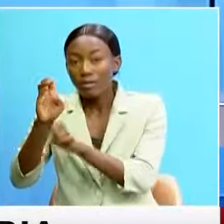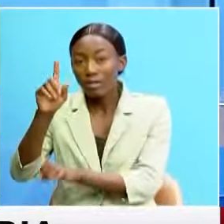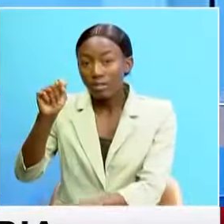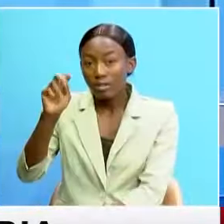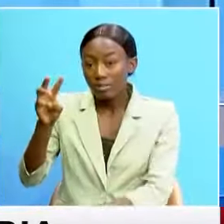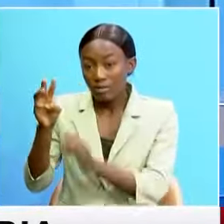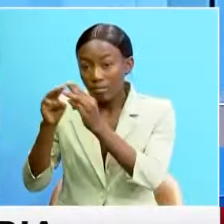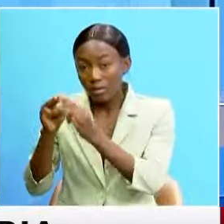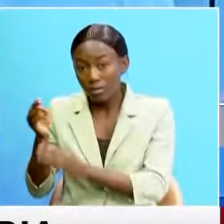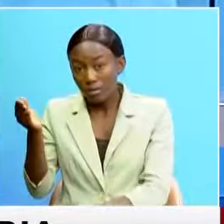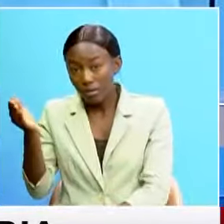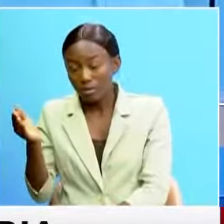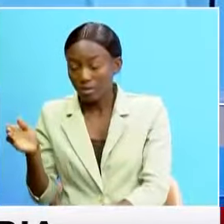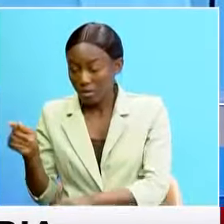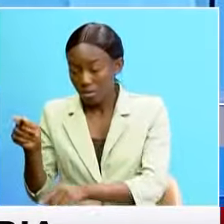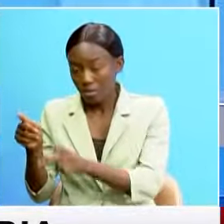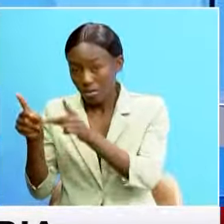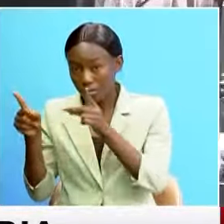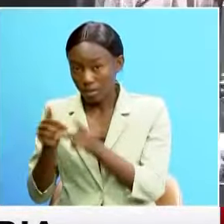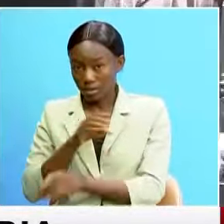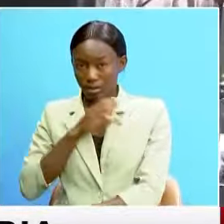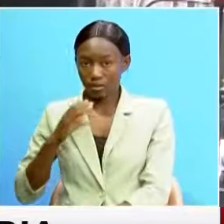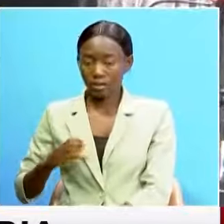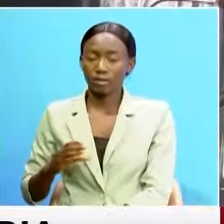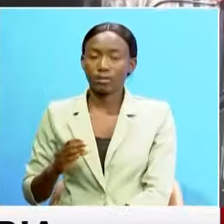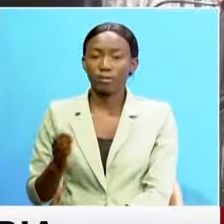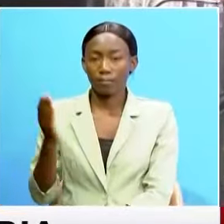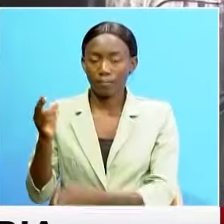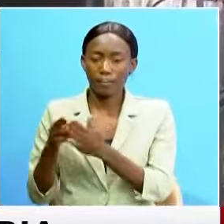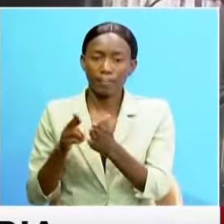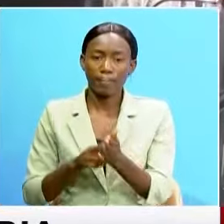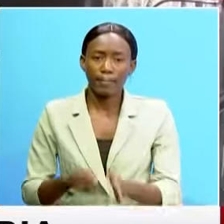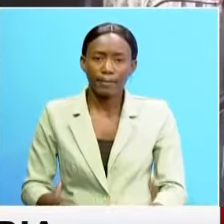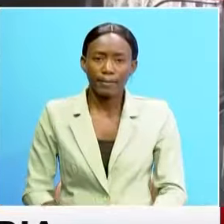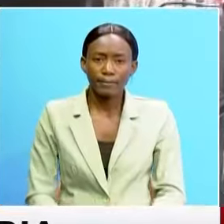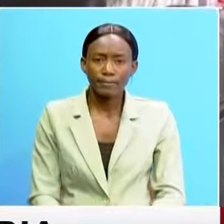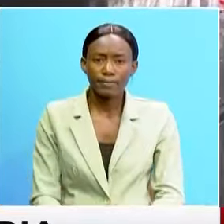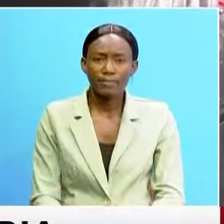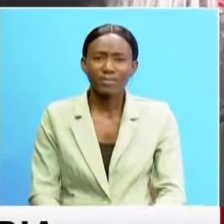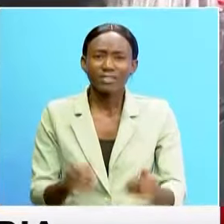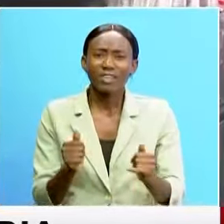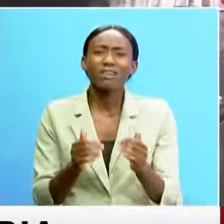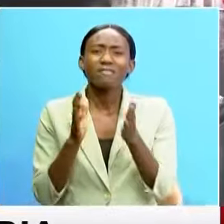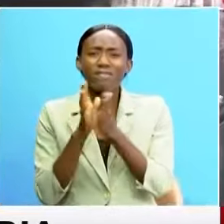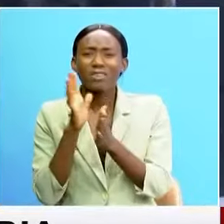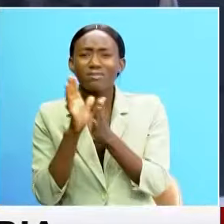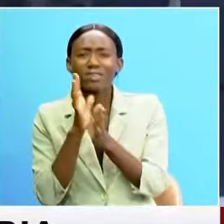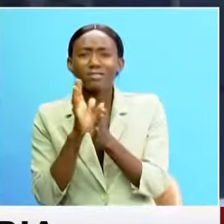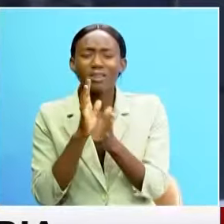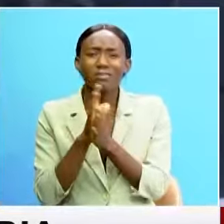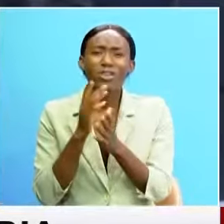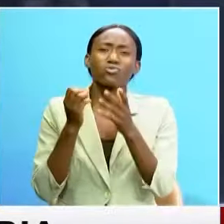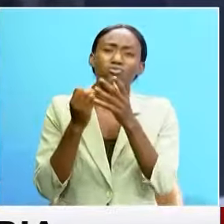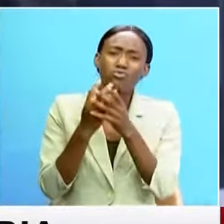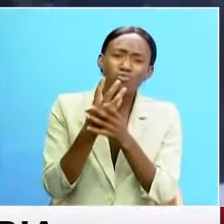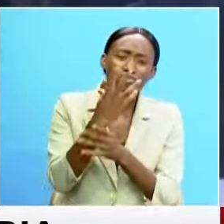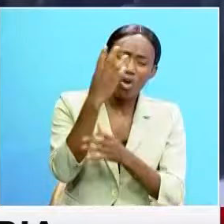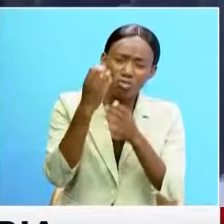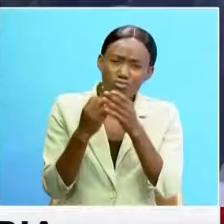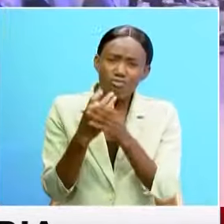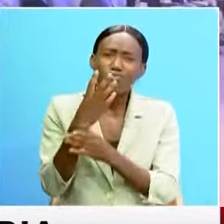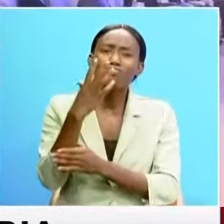Exhibition. Details in the following report. It is known as the fastest growing and most dynamic global market for digital